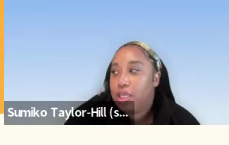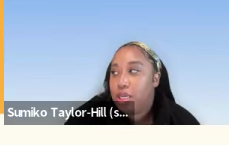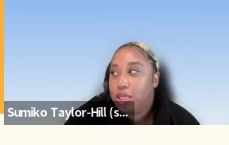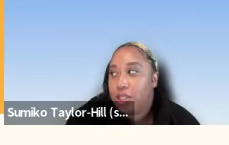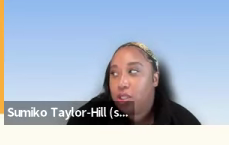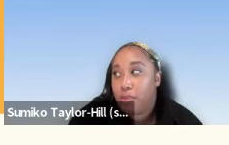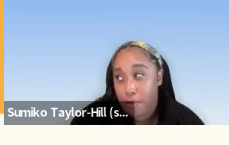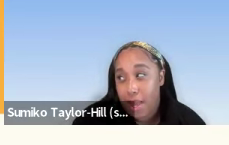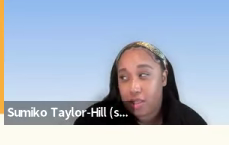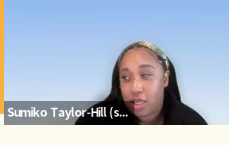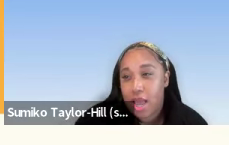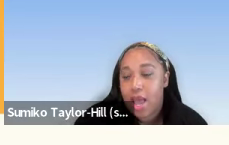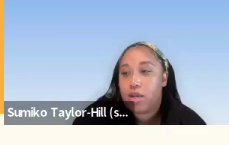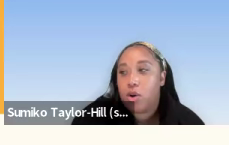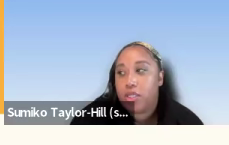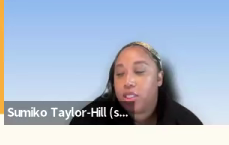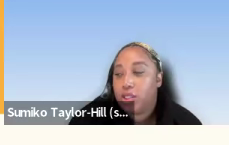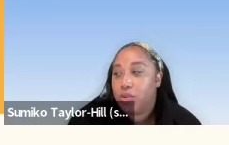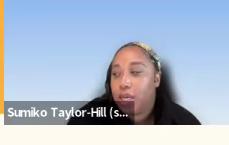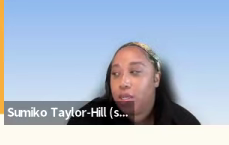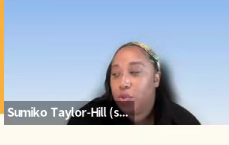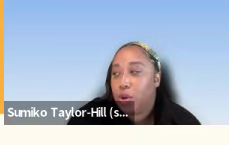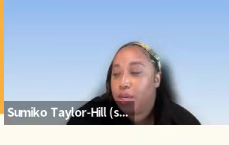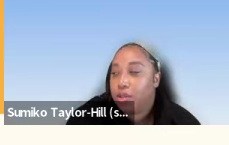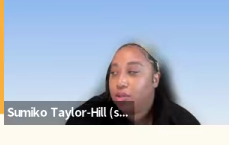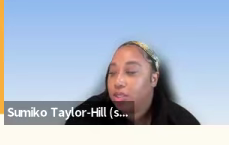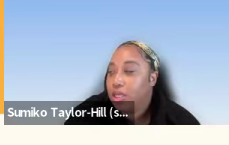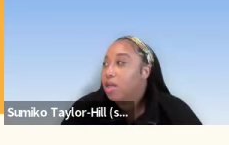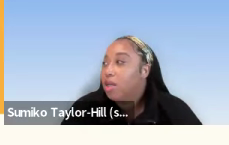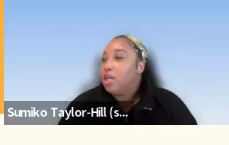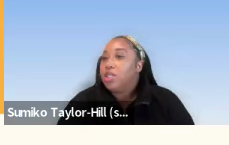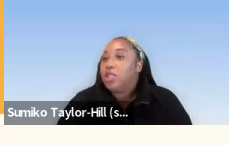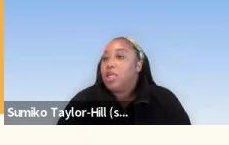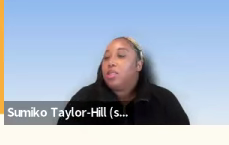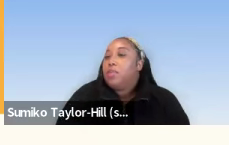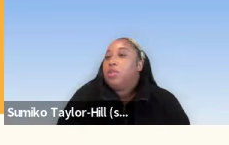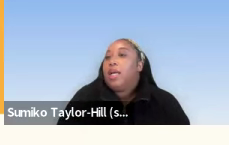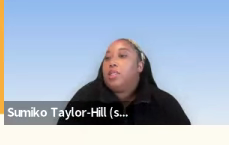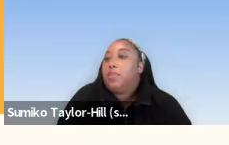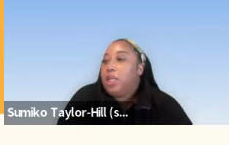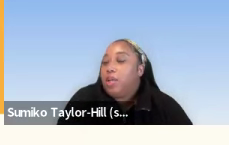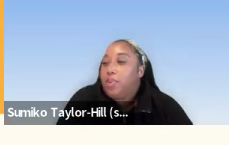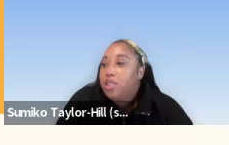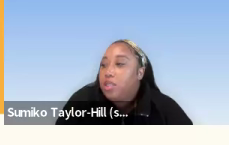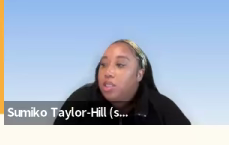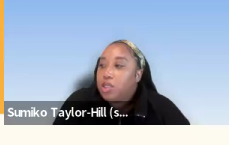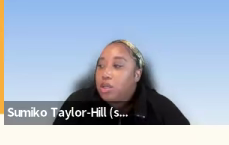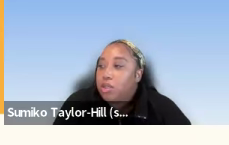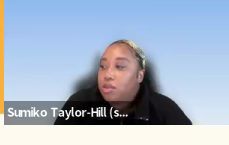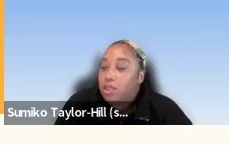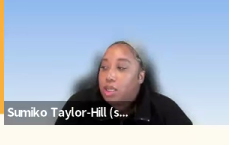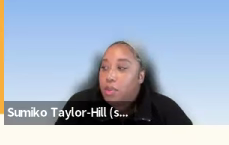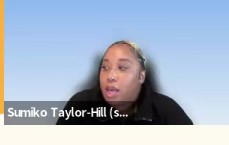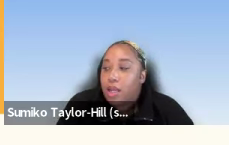internal medicine and addiction medicine at OHSU and Hillsborough Medical Center. She leads the multidisciplinary and patient